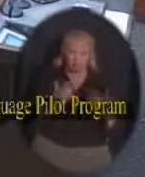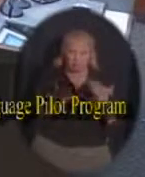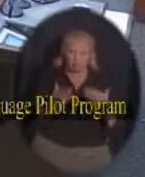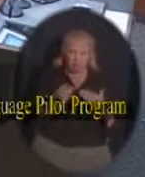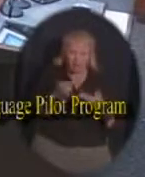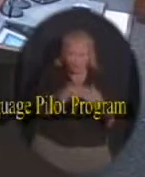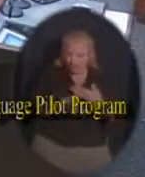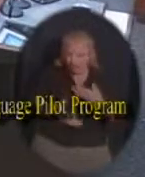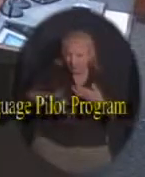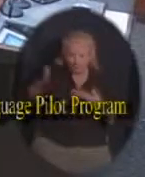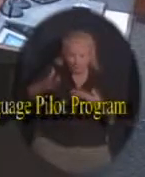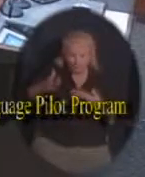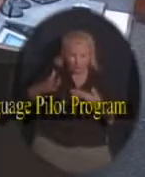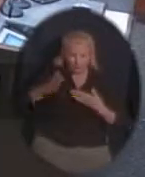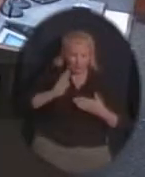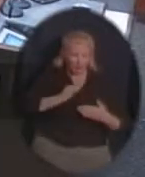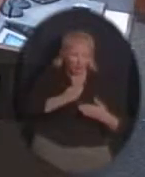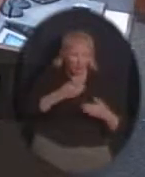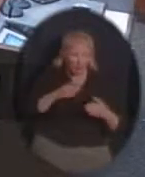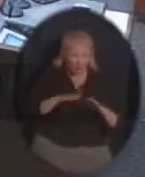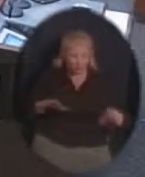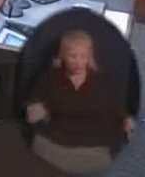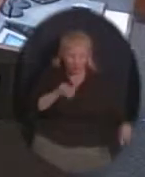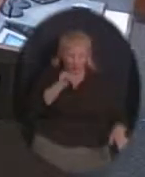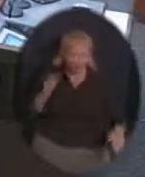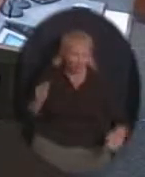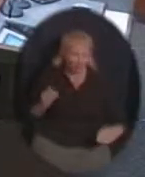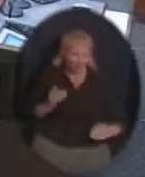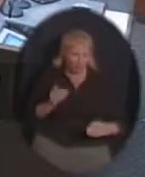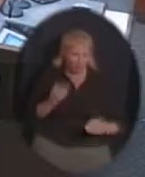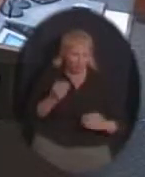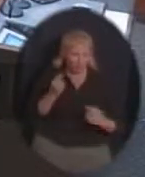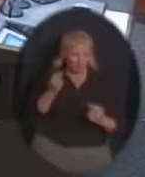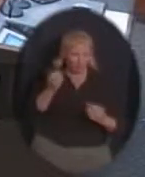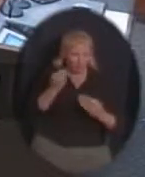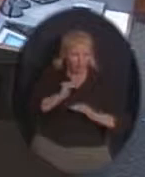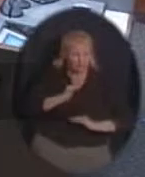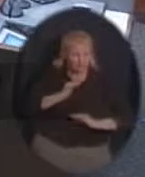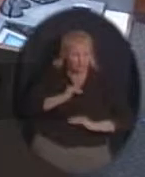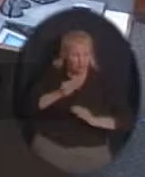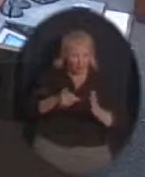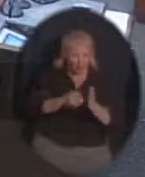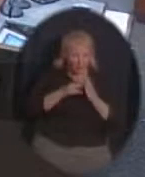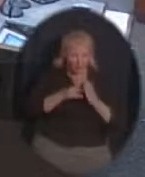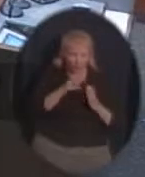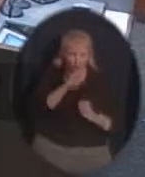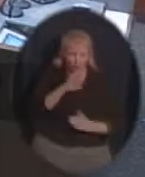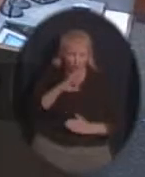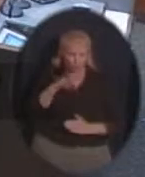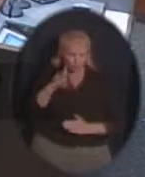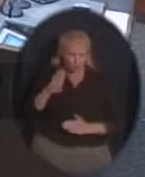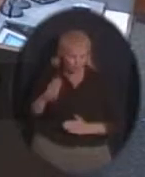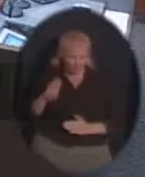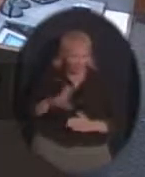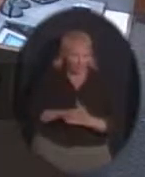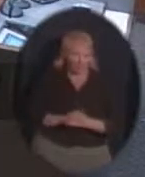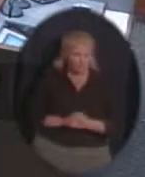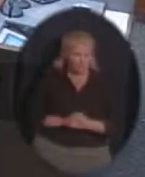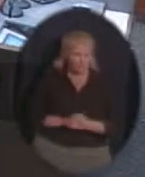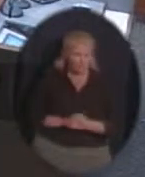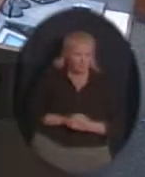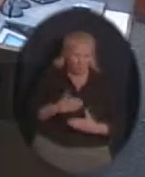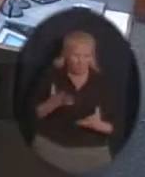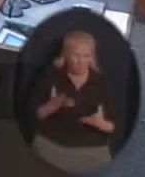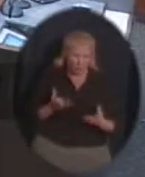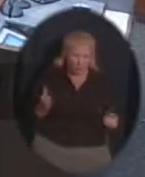Child Left Behind. In regards to closing the achievement gap, I am deeply concerned that this program will inhibit our progress in closing the achievement